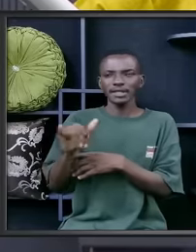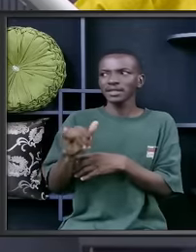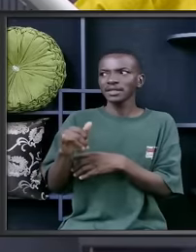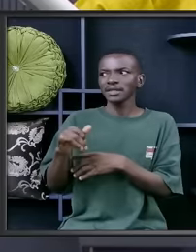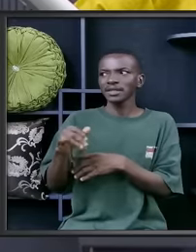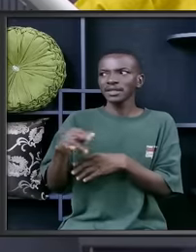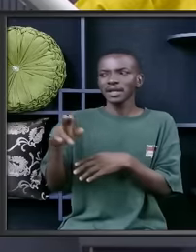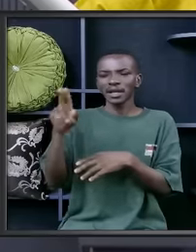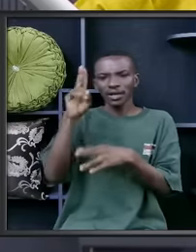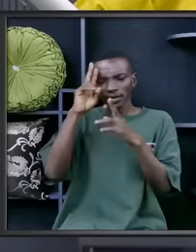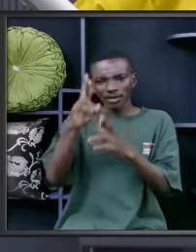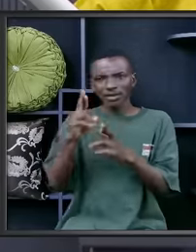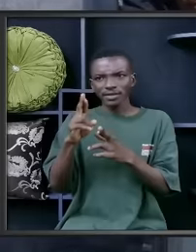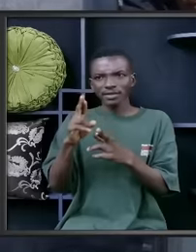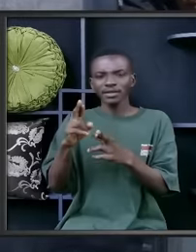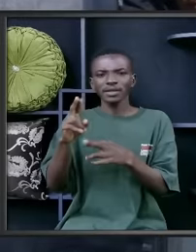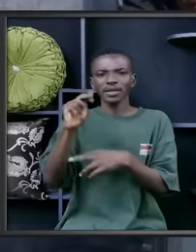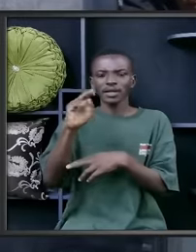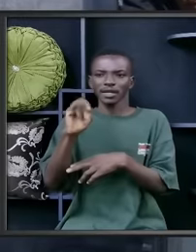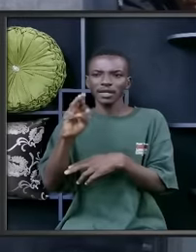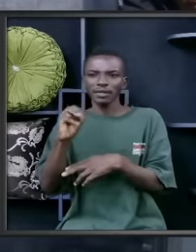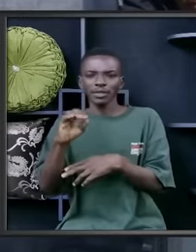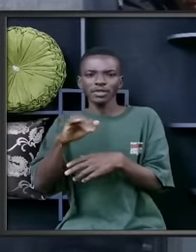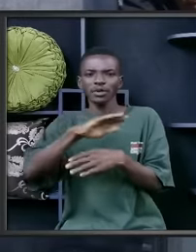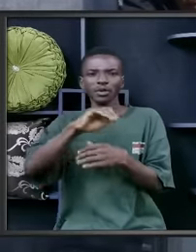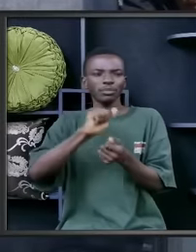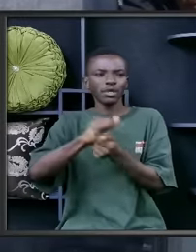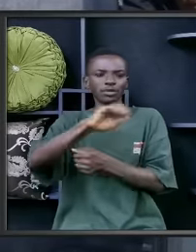because then they respect people who pass through NMS. Of course, pass all they, the army.